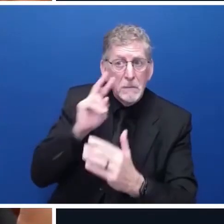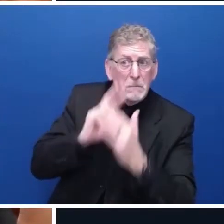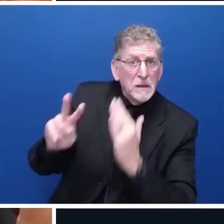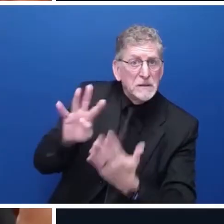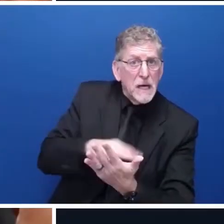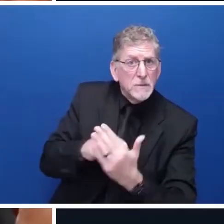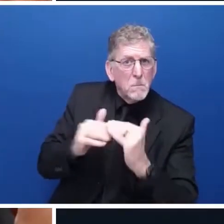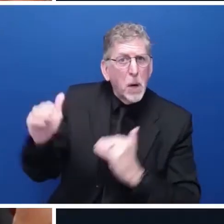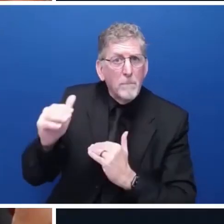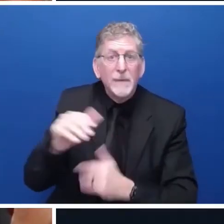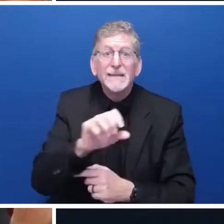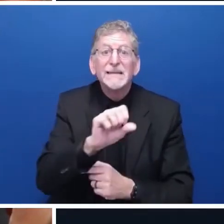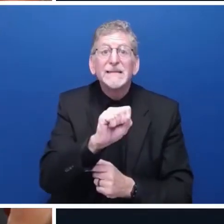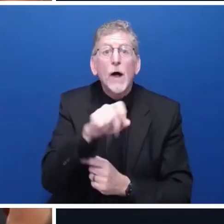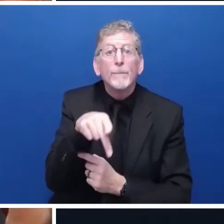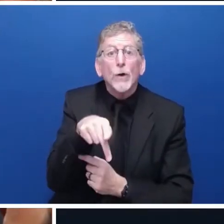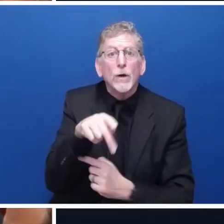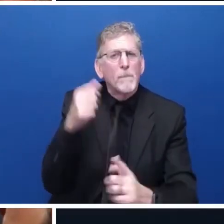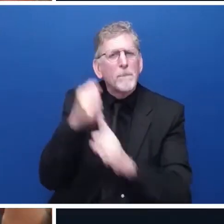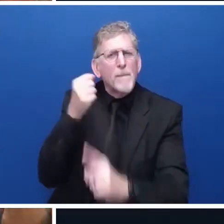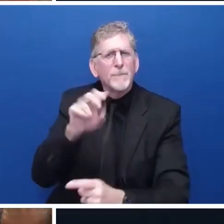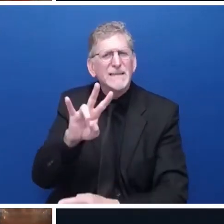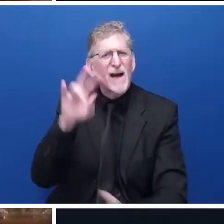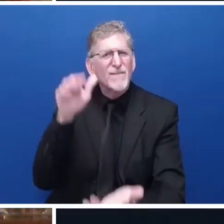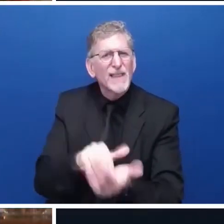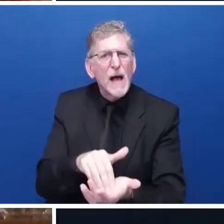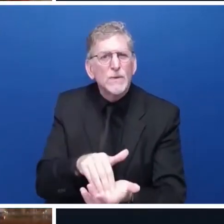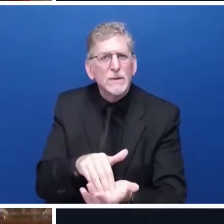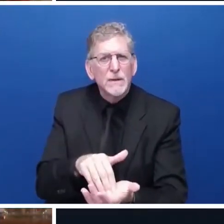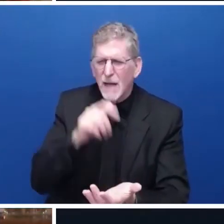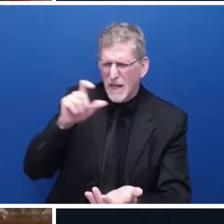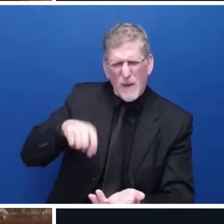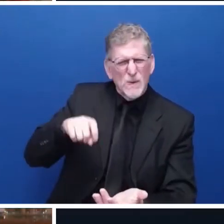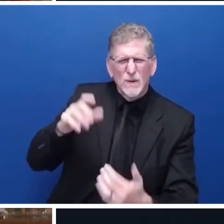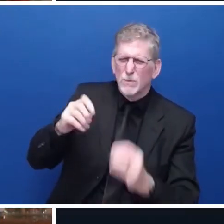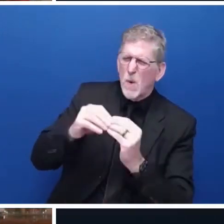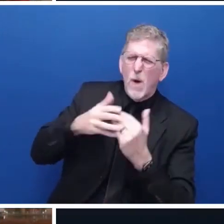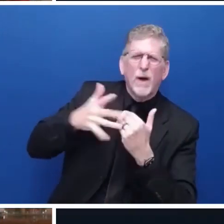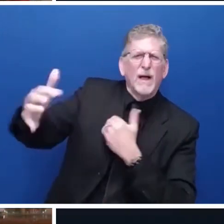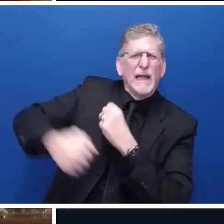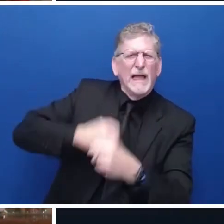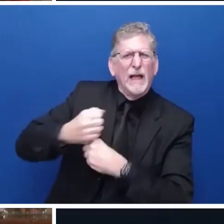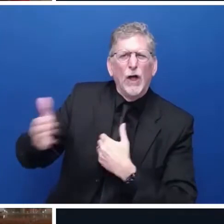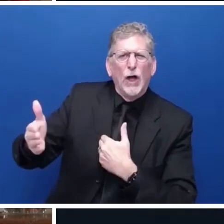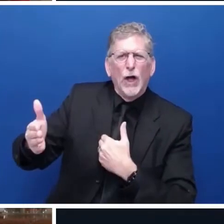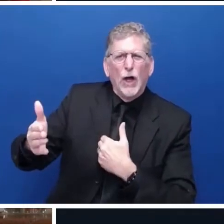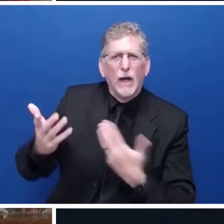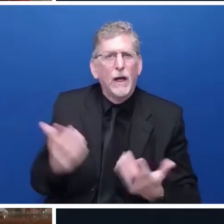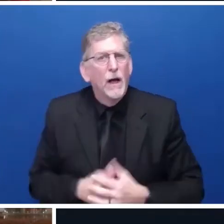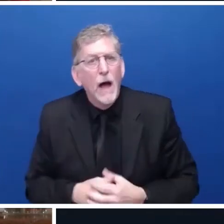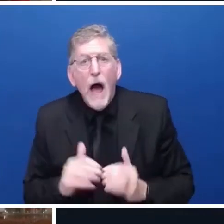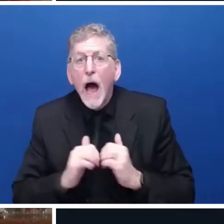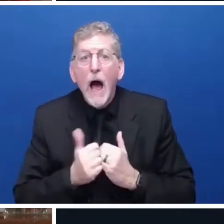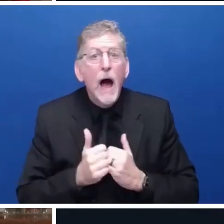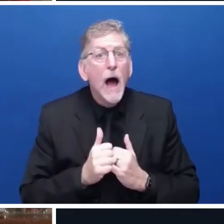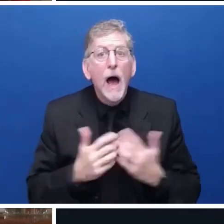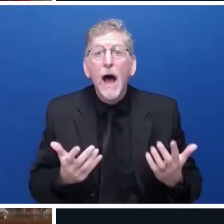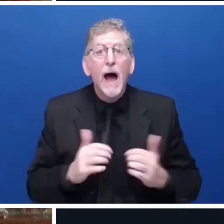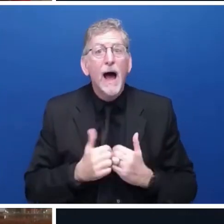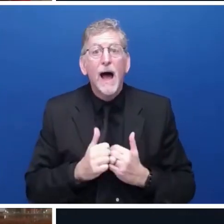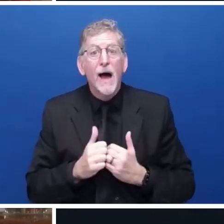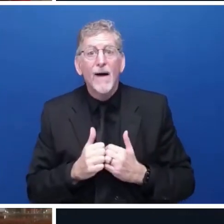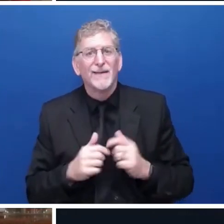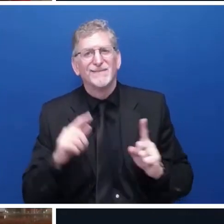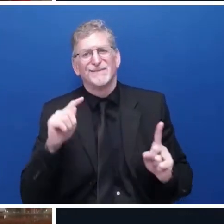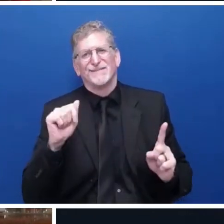years, were tariffs. I used these tariffs, took in hundreds of billions of dollars to make great